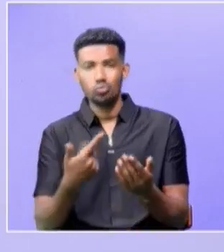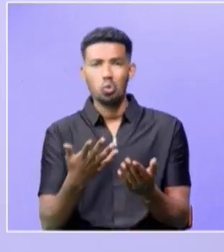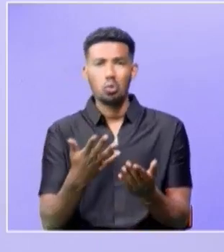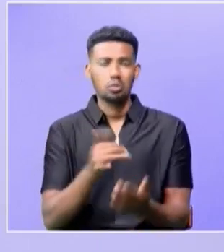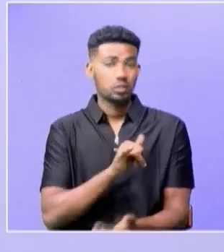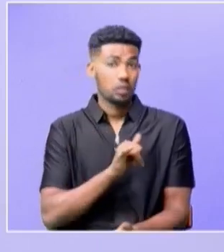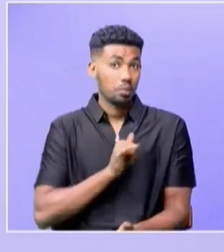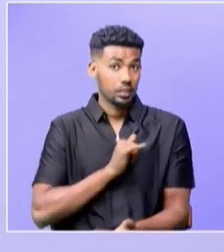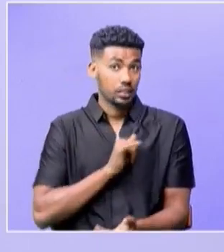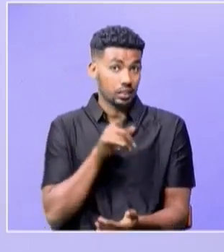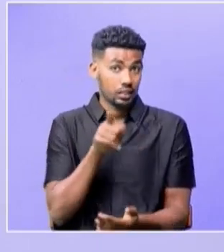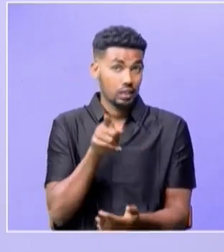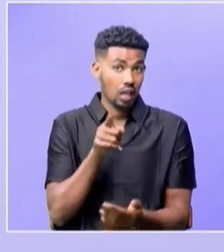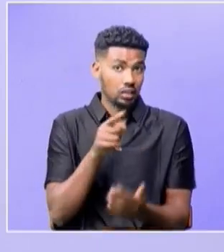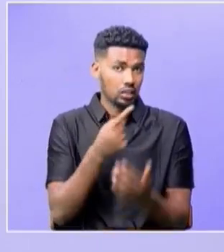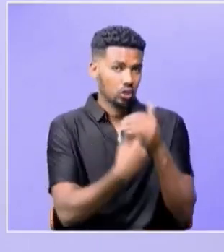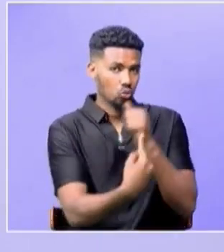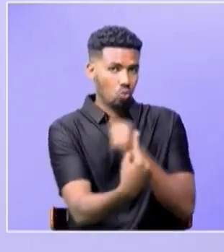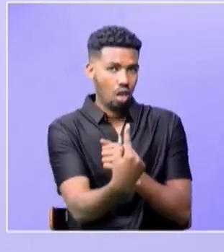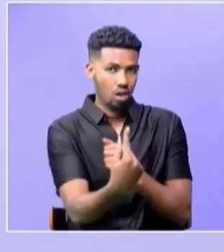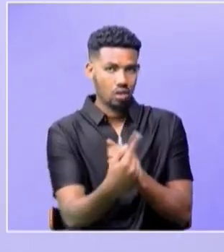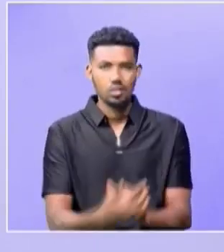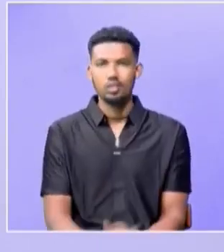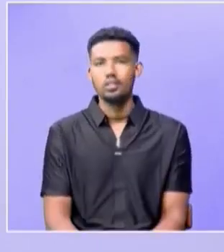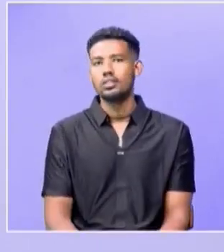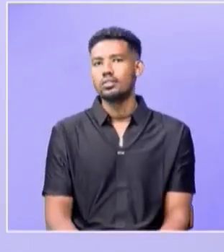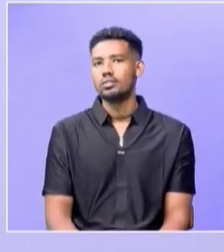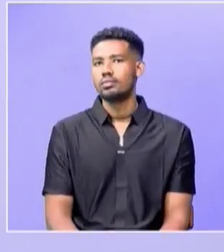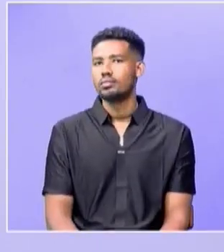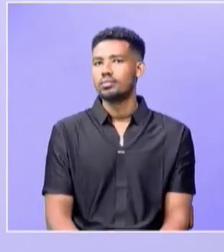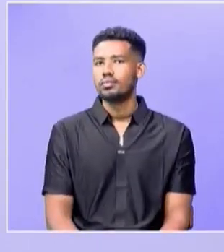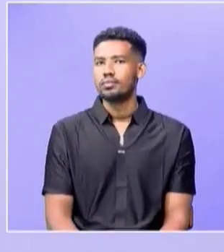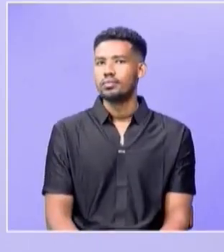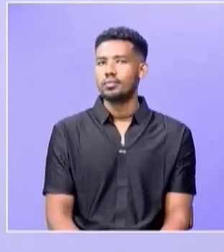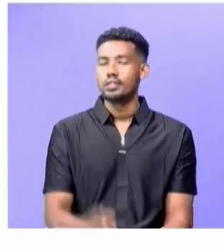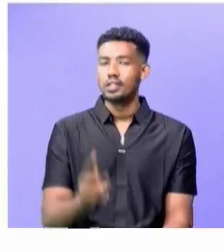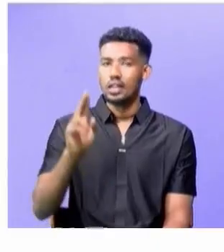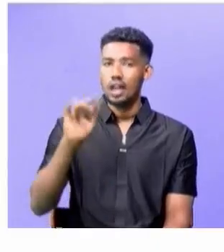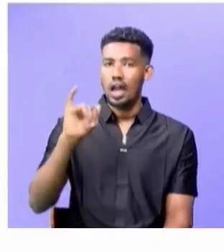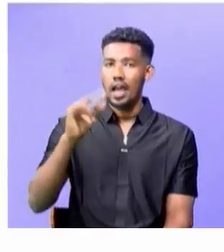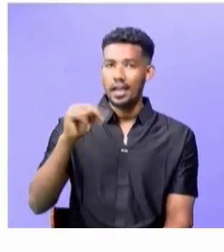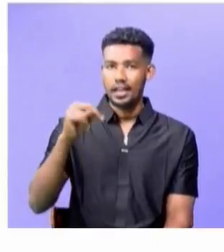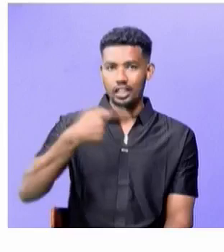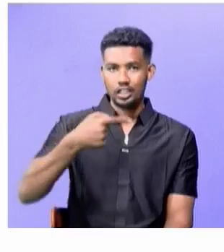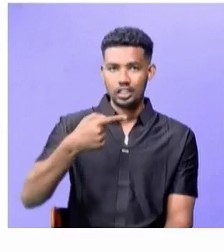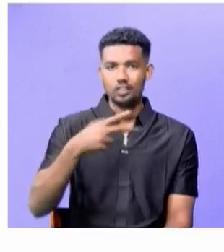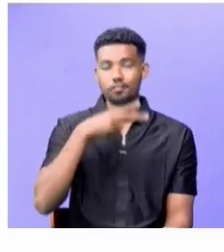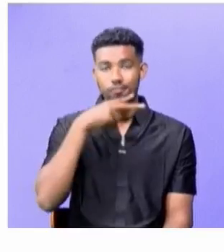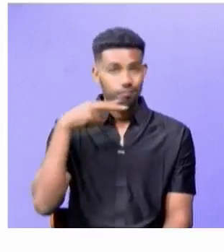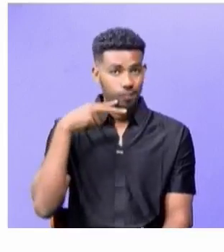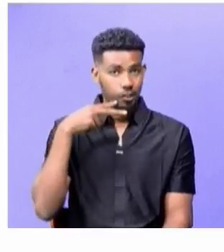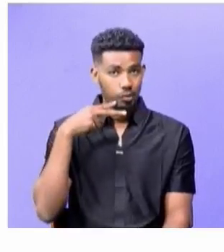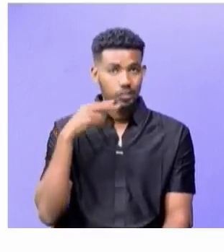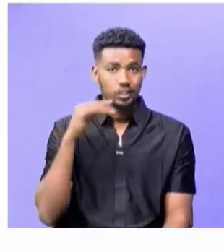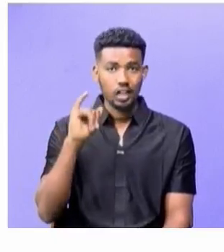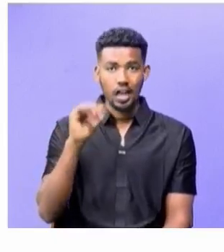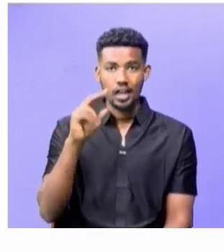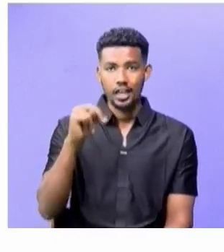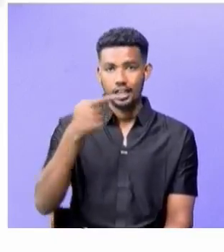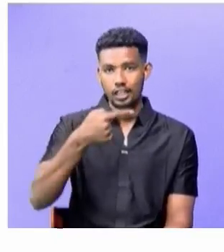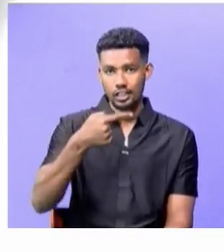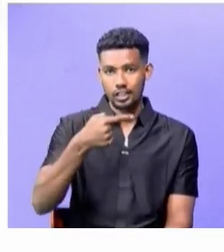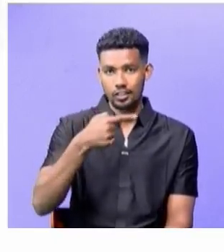that are singular. And here, ING verbs. What I said,